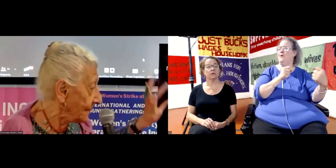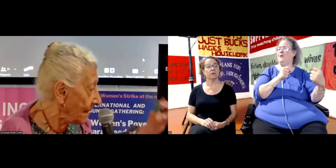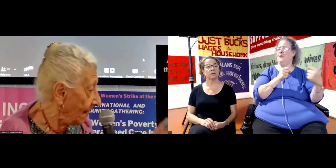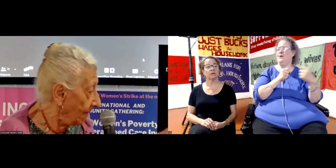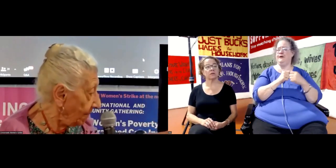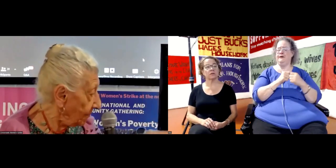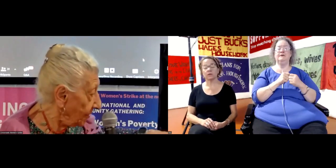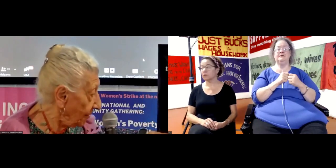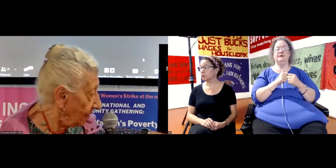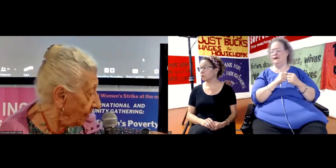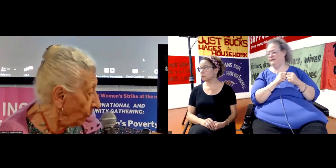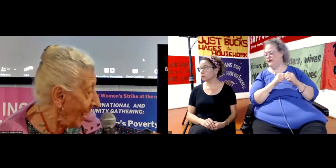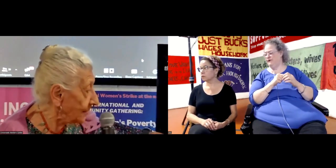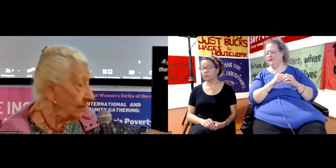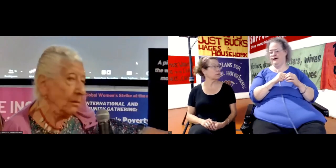good.